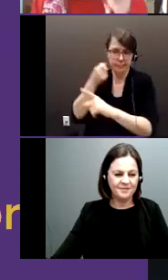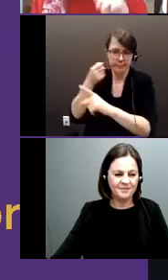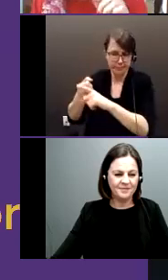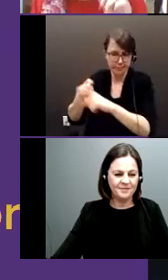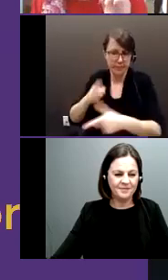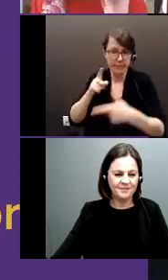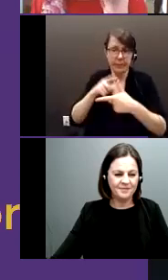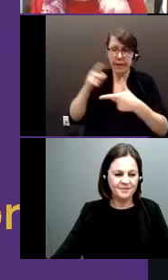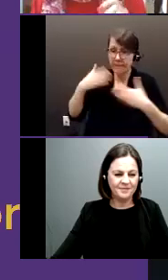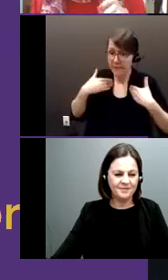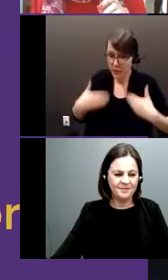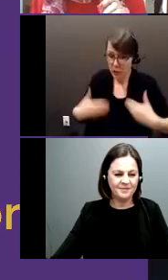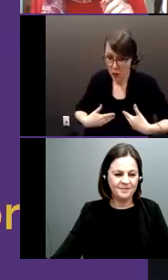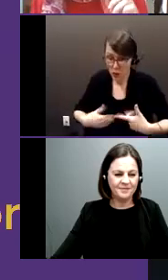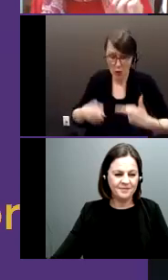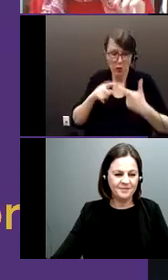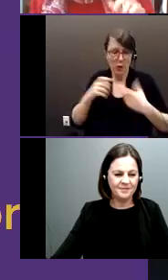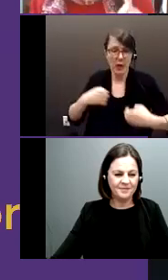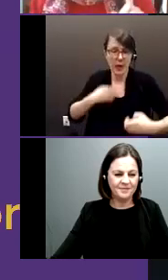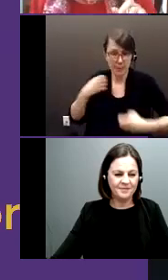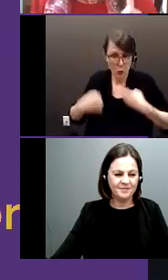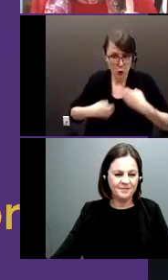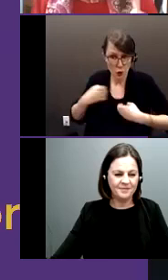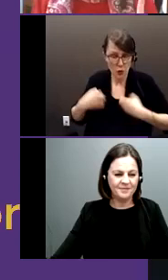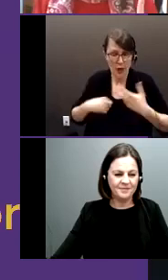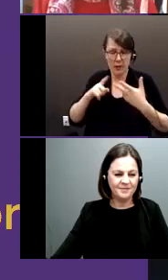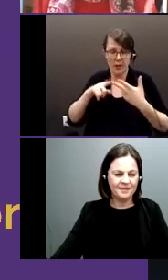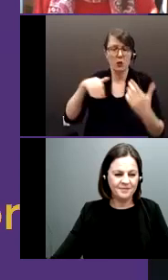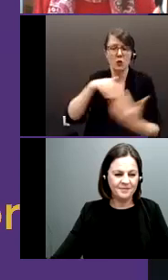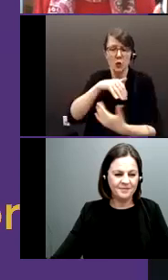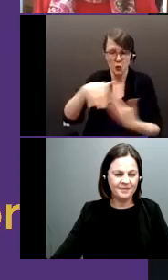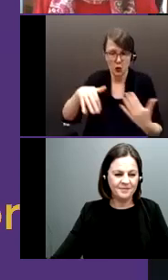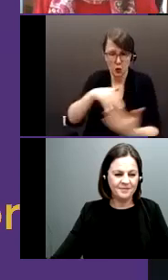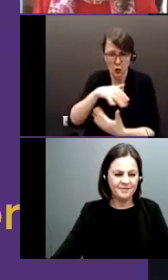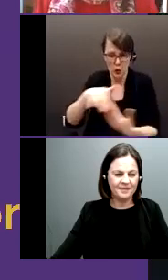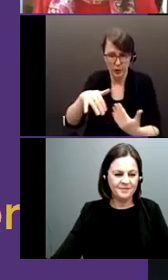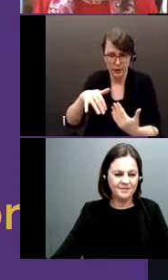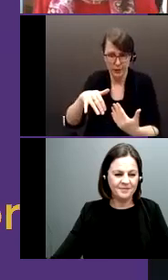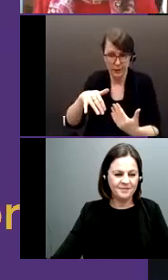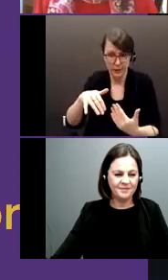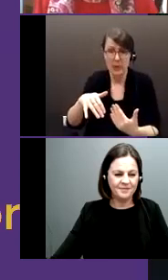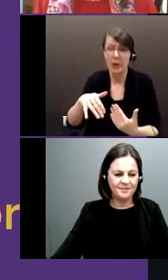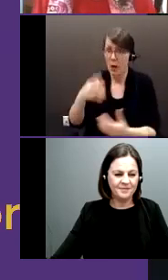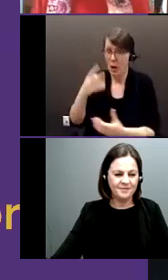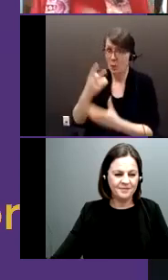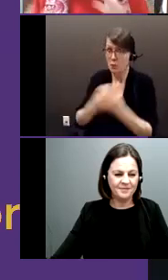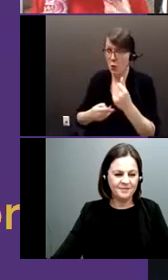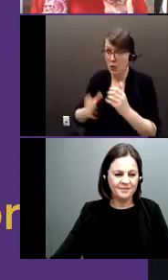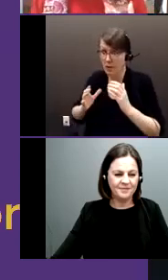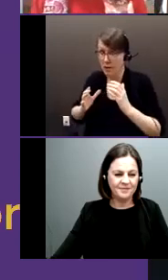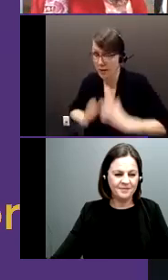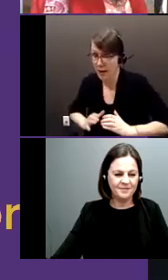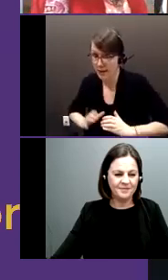the individual that is being helped, as well as on the one doing the helping. And I think it's